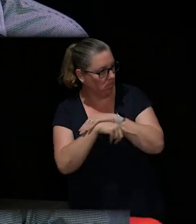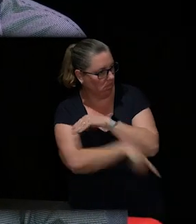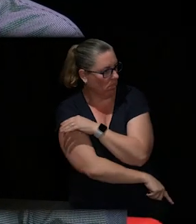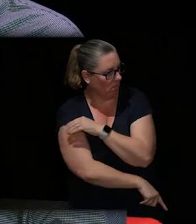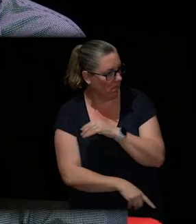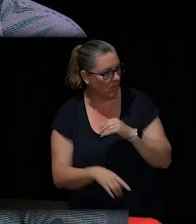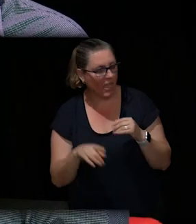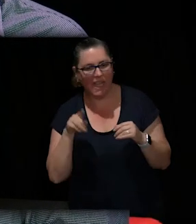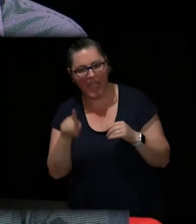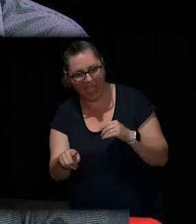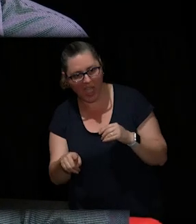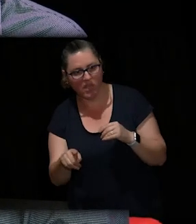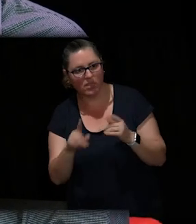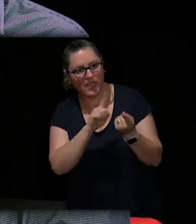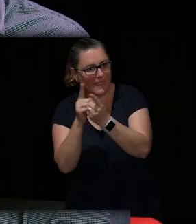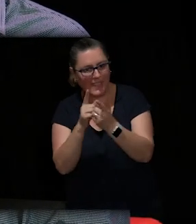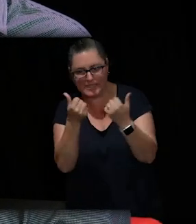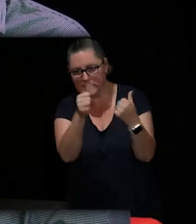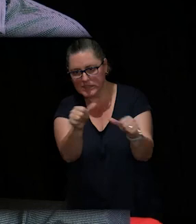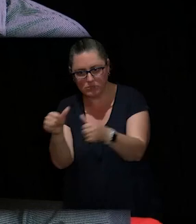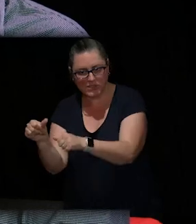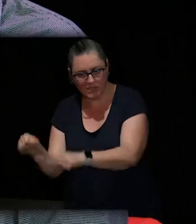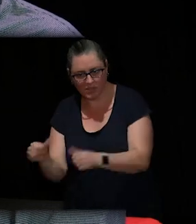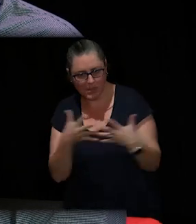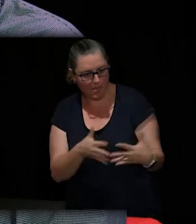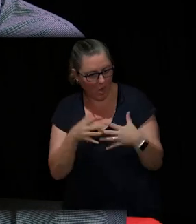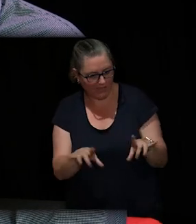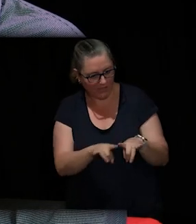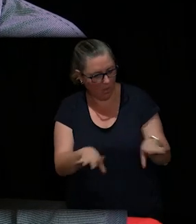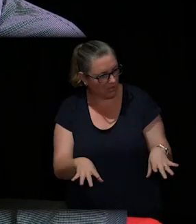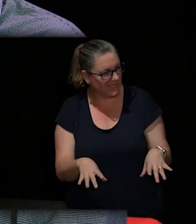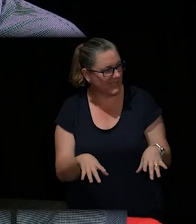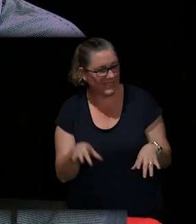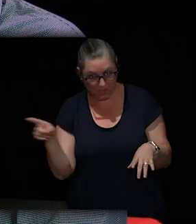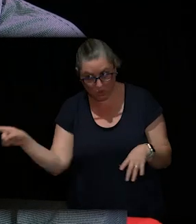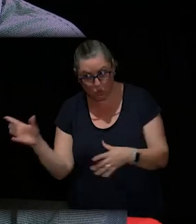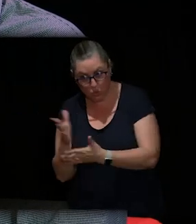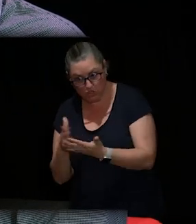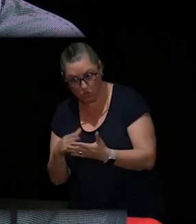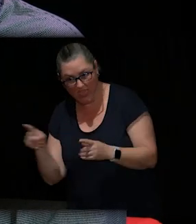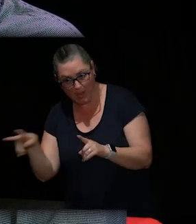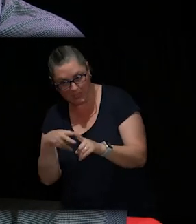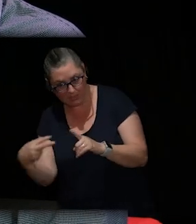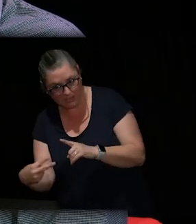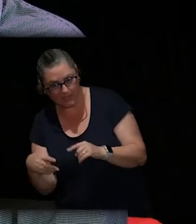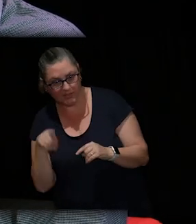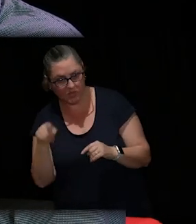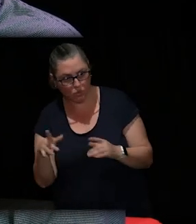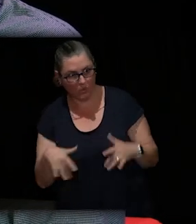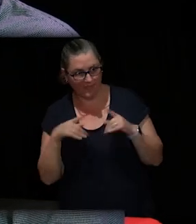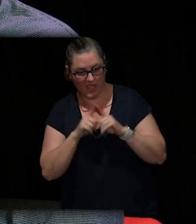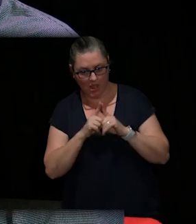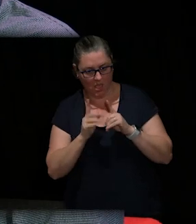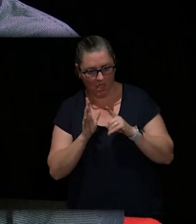democracy. Do you share that view? Are you sort of going to be forever demeaned by him having been president? I